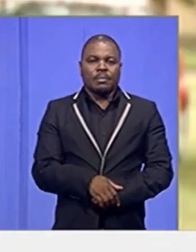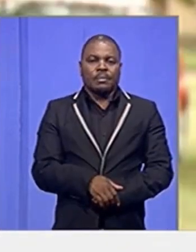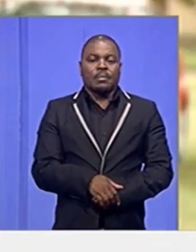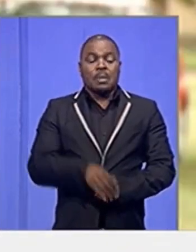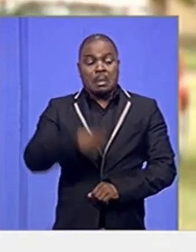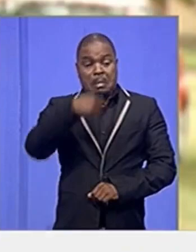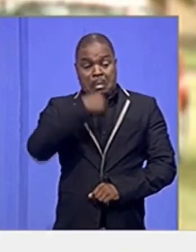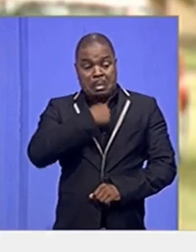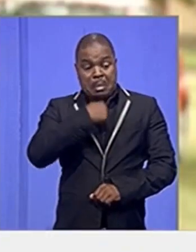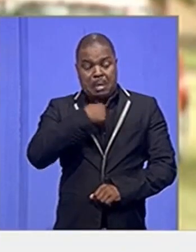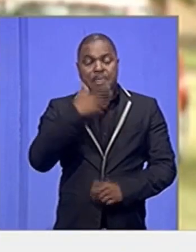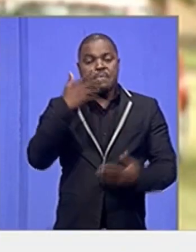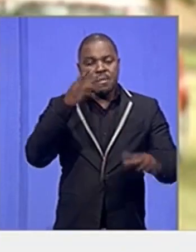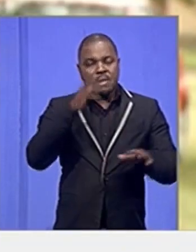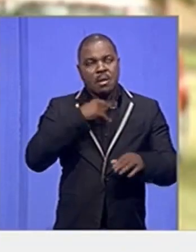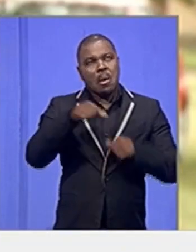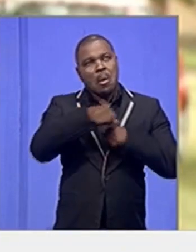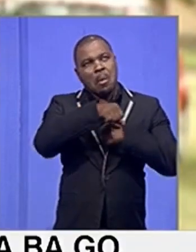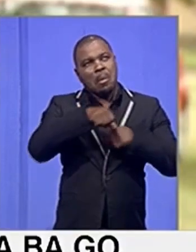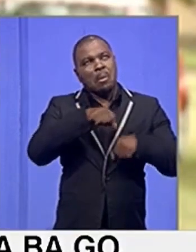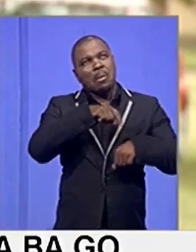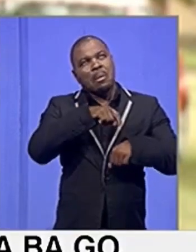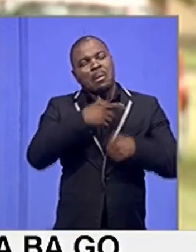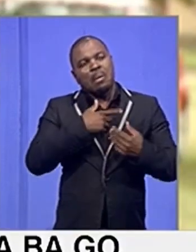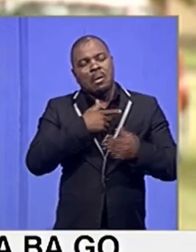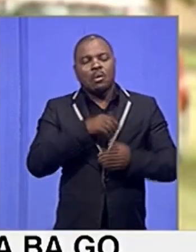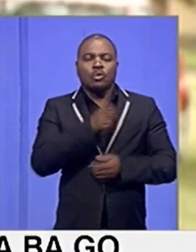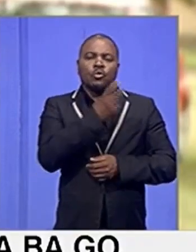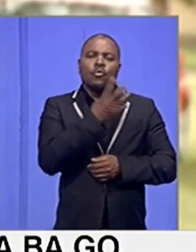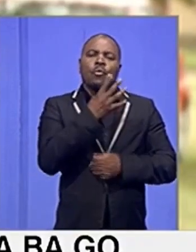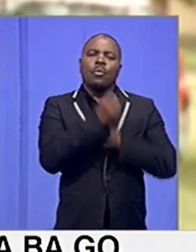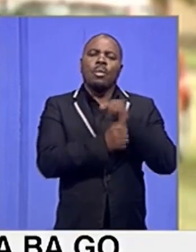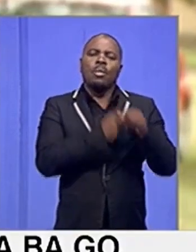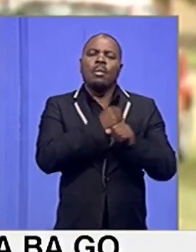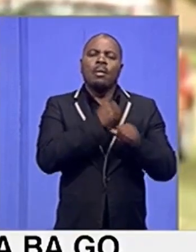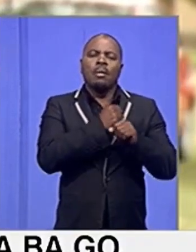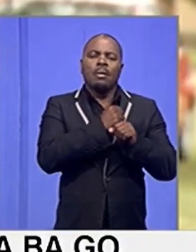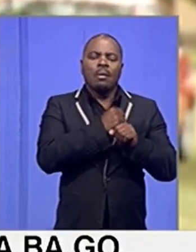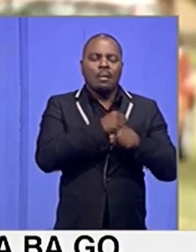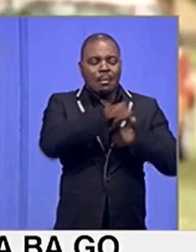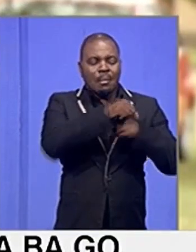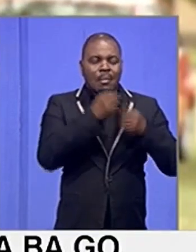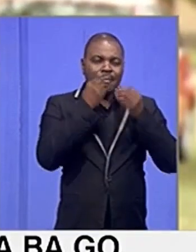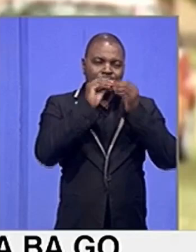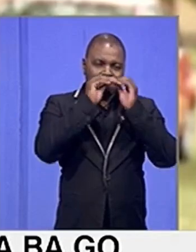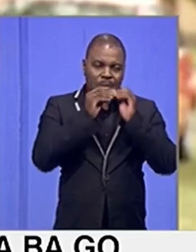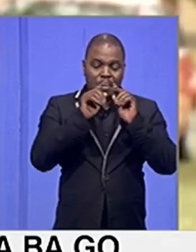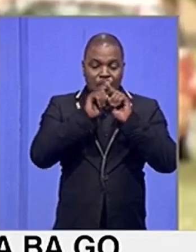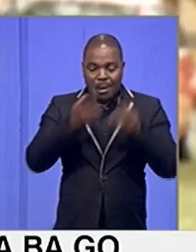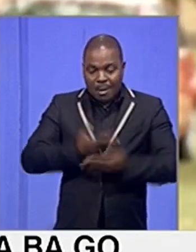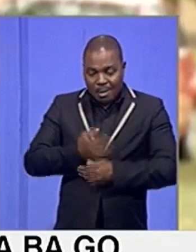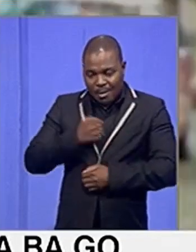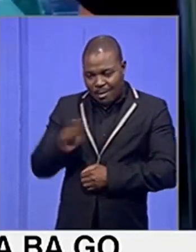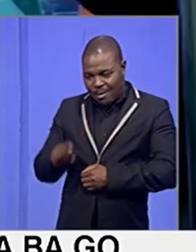Ke dirile operation ke na le mengwaga e 24 e fela bana ba ka bona e sa le ba